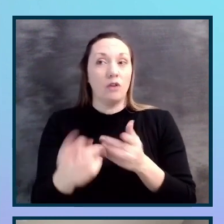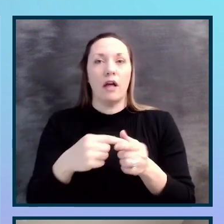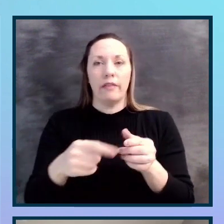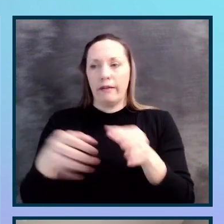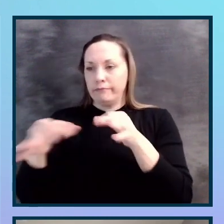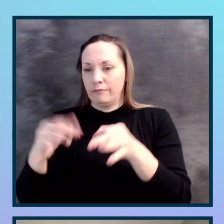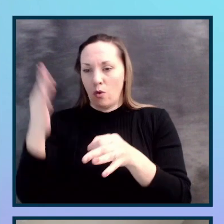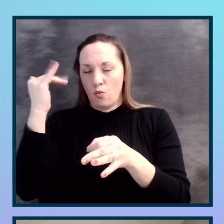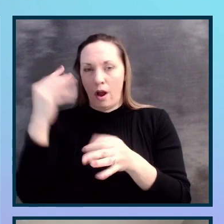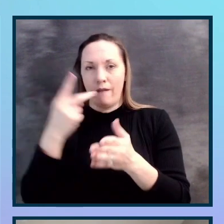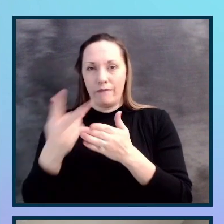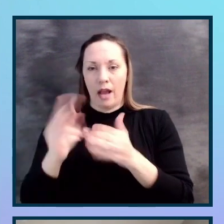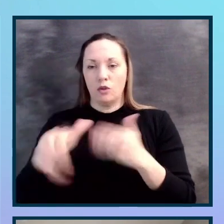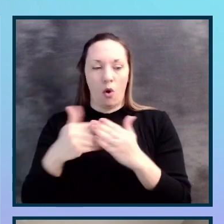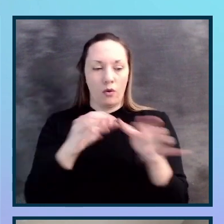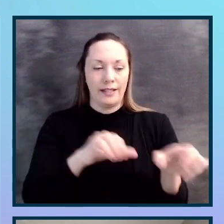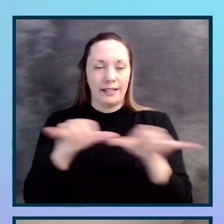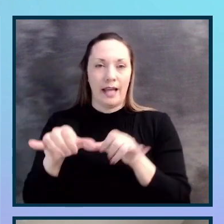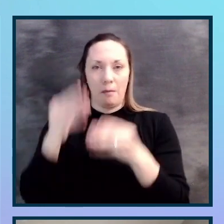of the same information.